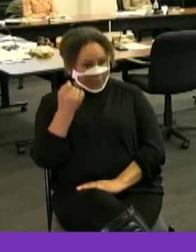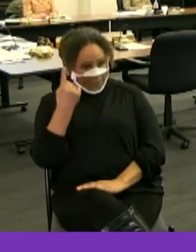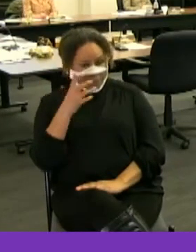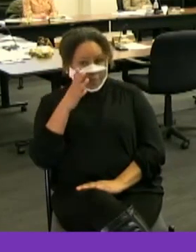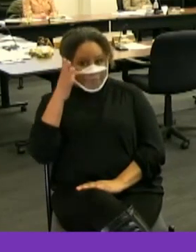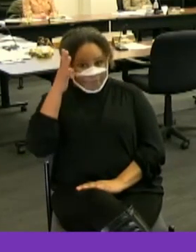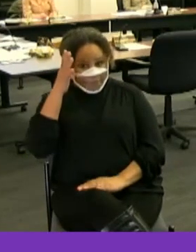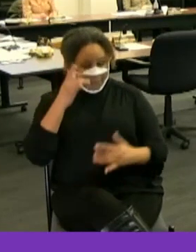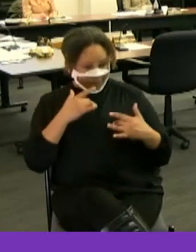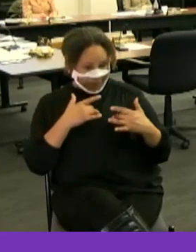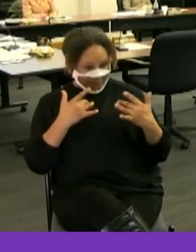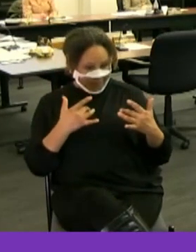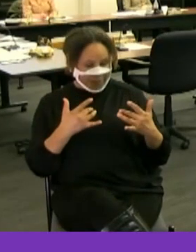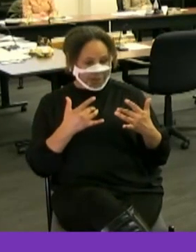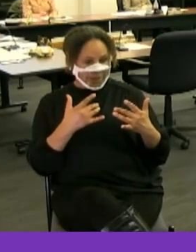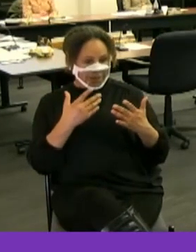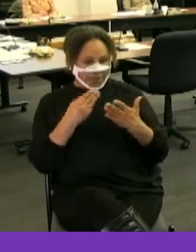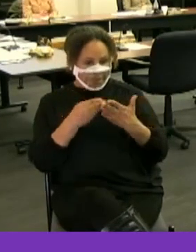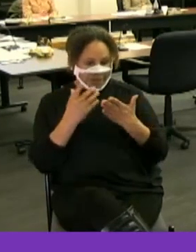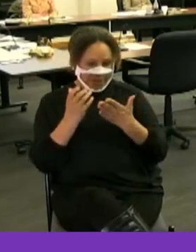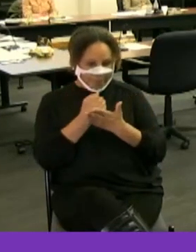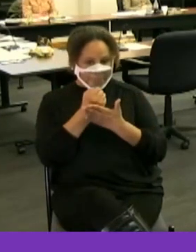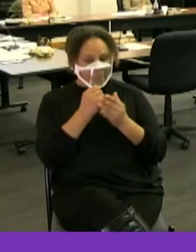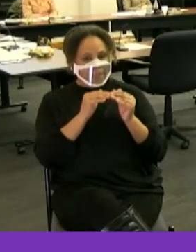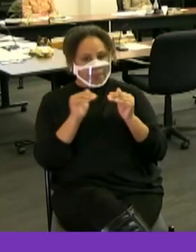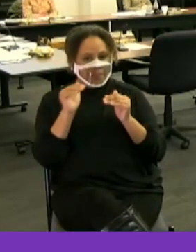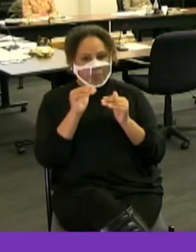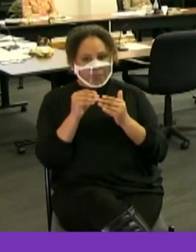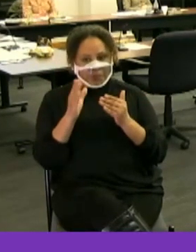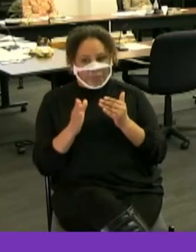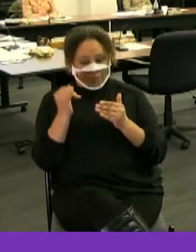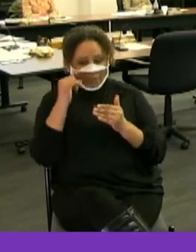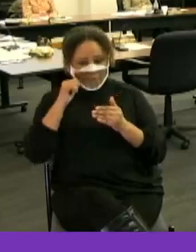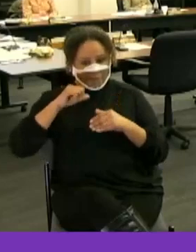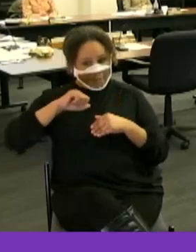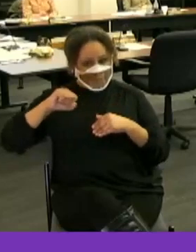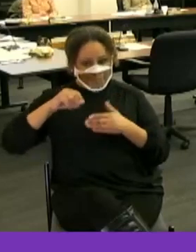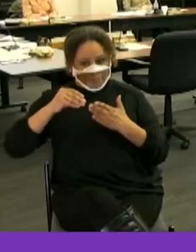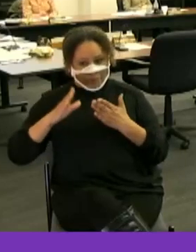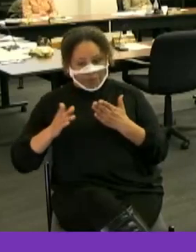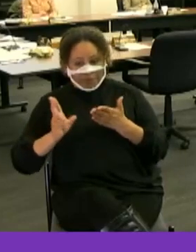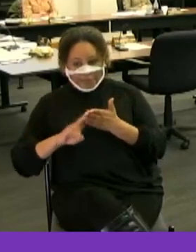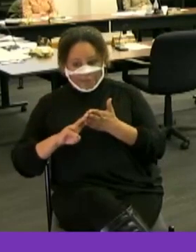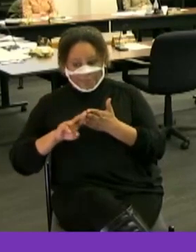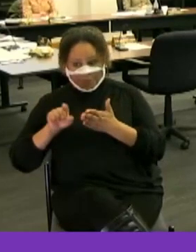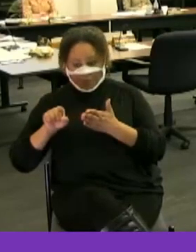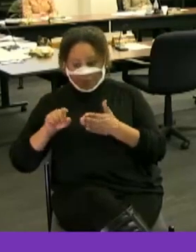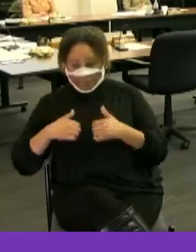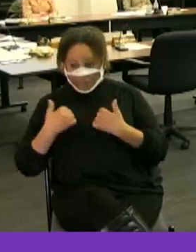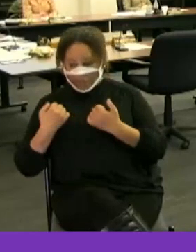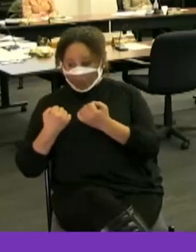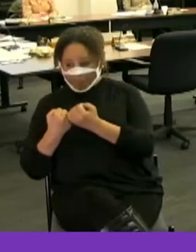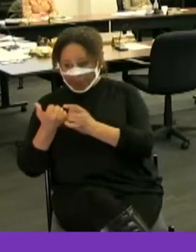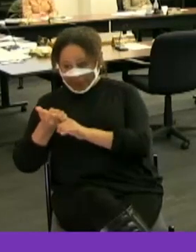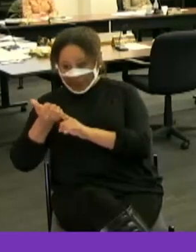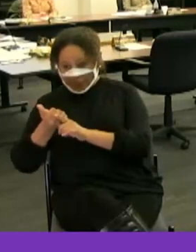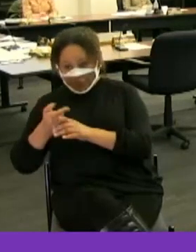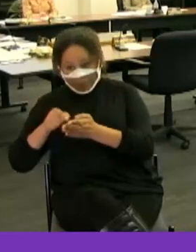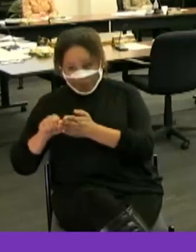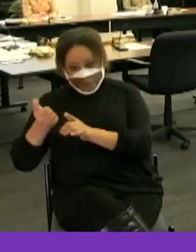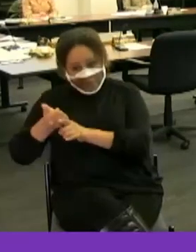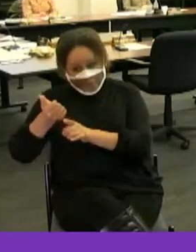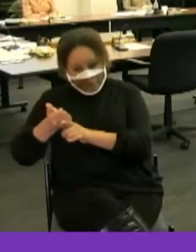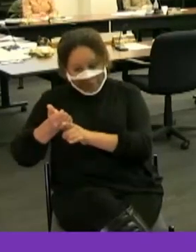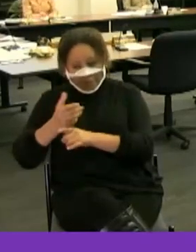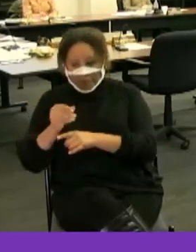parents usually make more than students, so if it's not going to deter a student who is on their own and having to pay for things on their